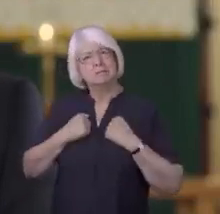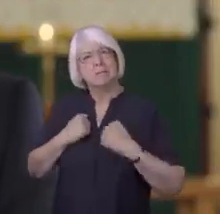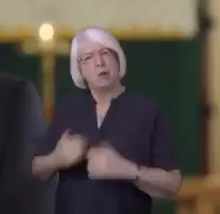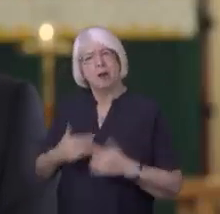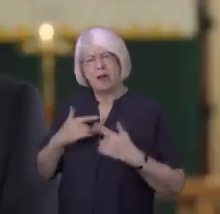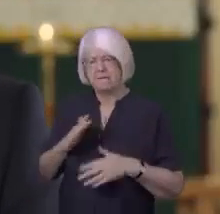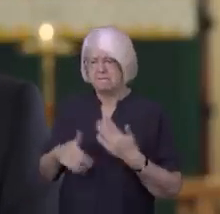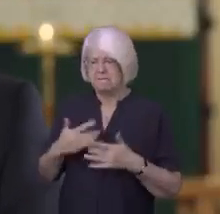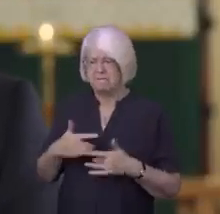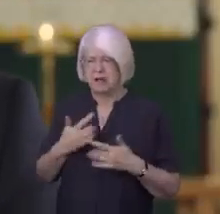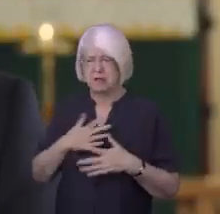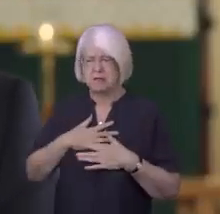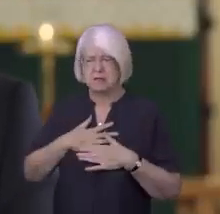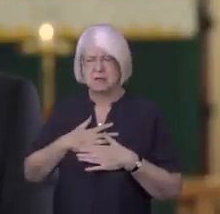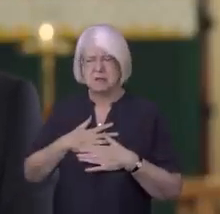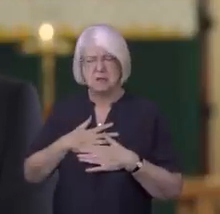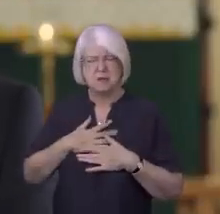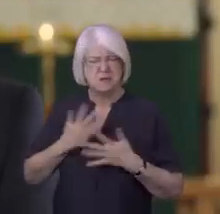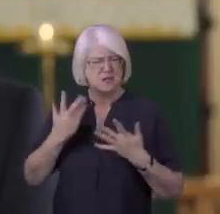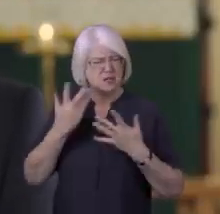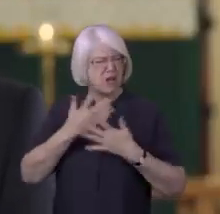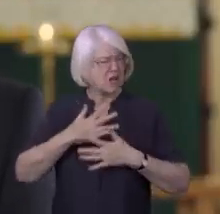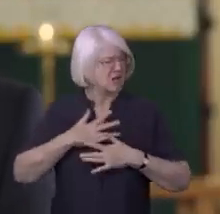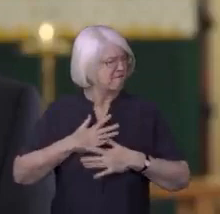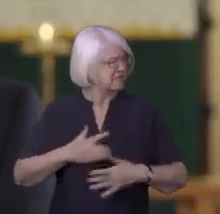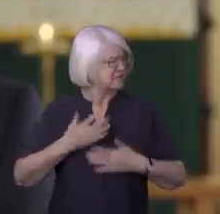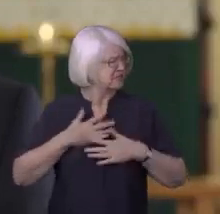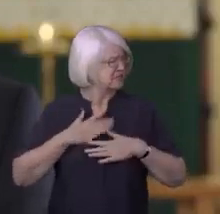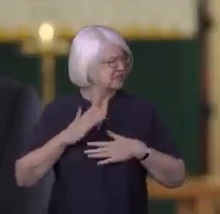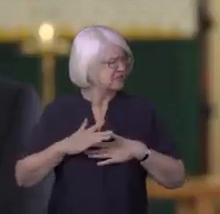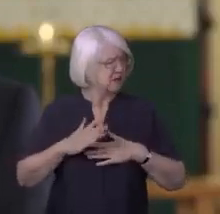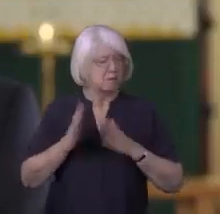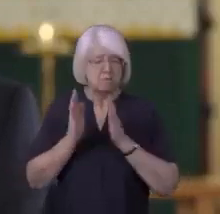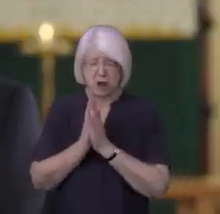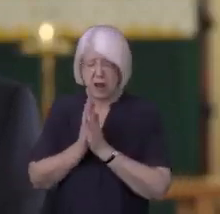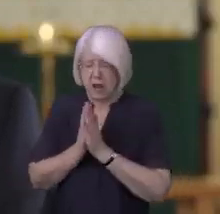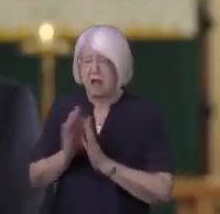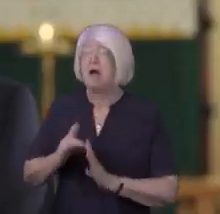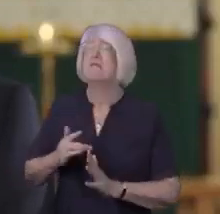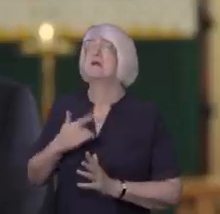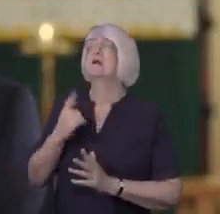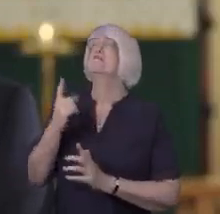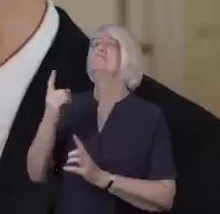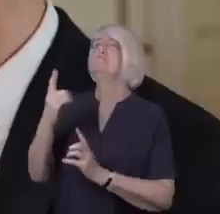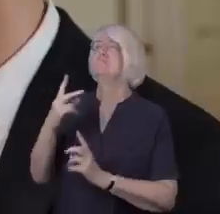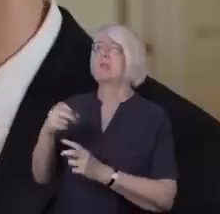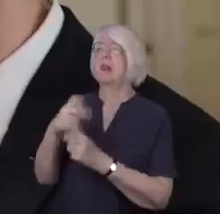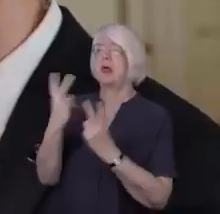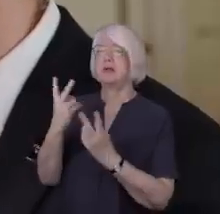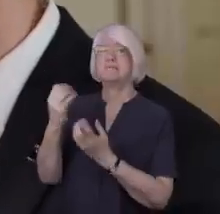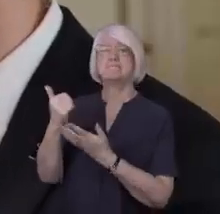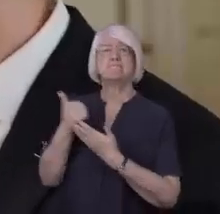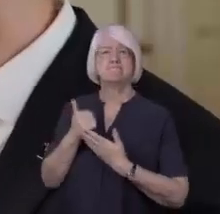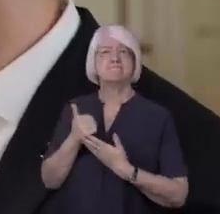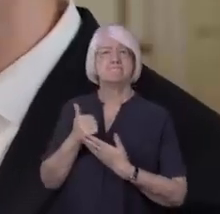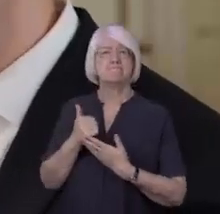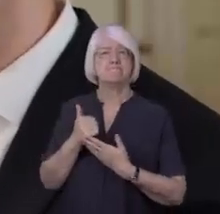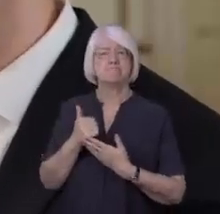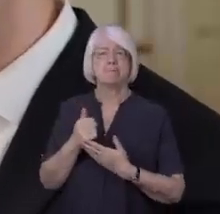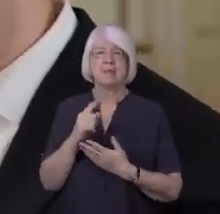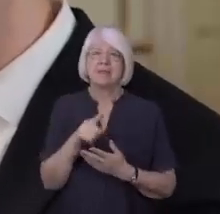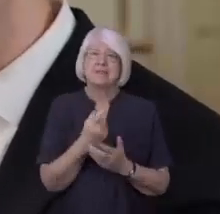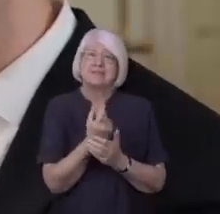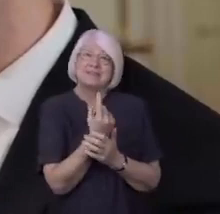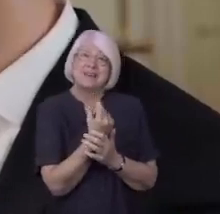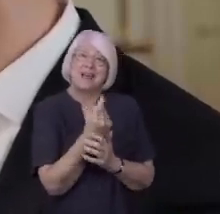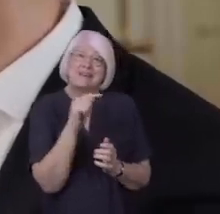darkness, when I've prayed, I've had a real sense of God's light and God's love helping me through. This little Christingle